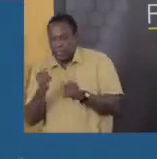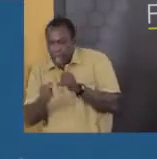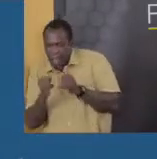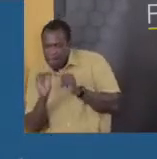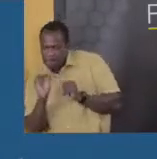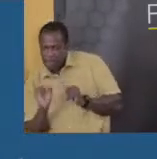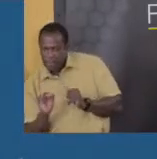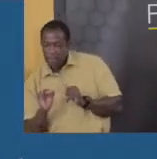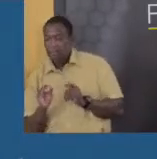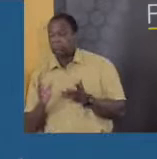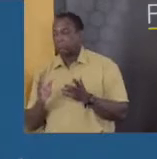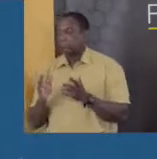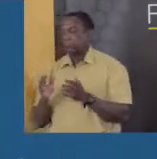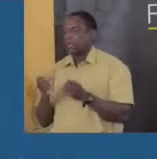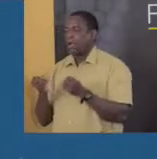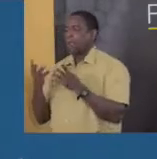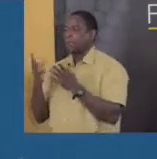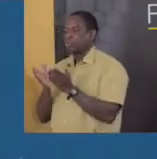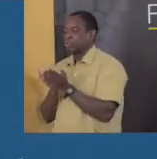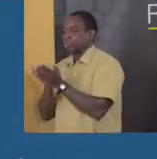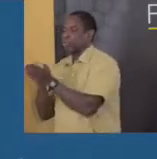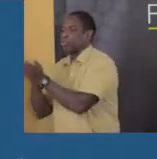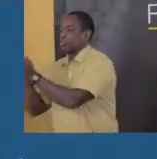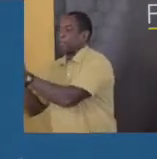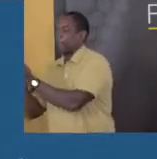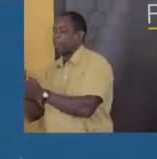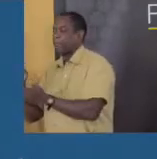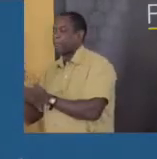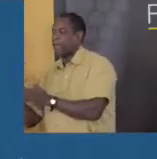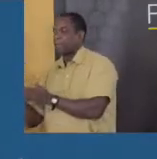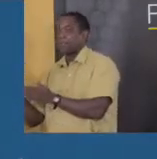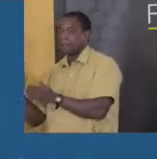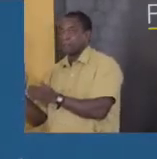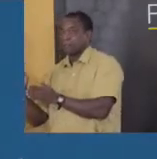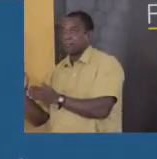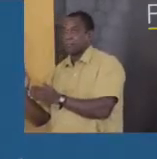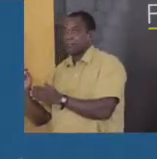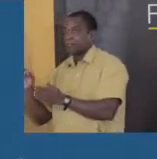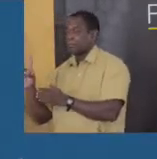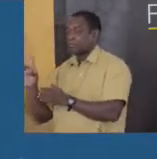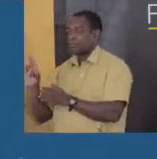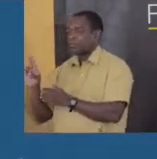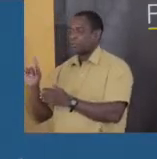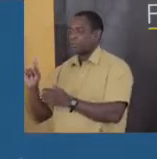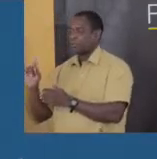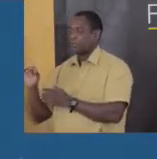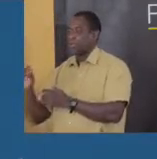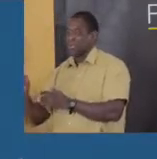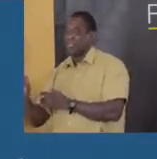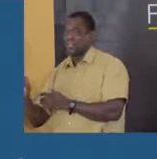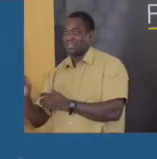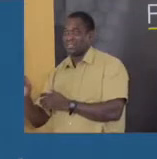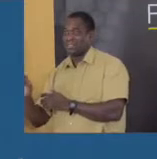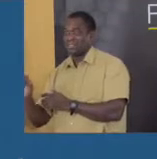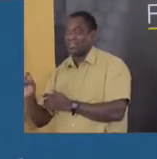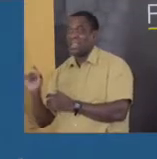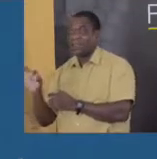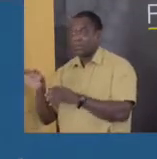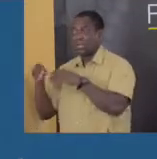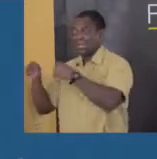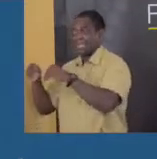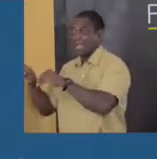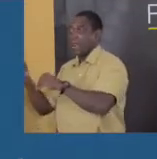freight, duty, VAT. Again, if these things are to be exported, all of those things are going to determine